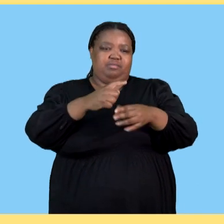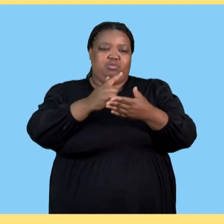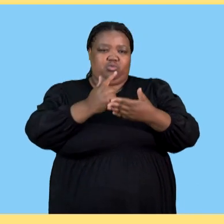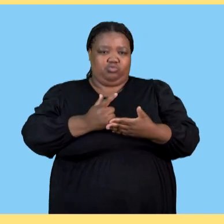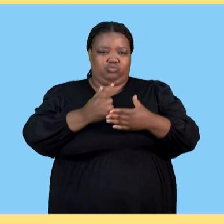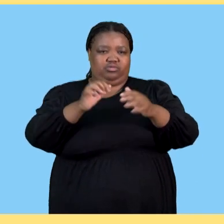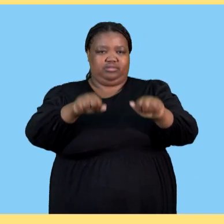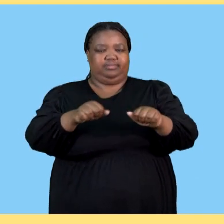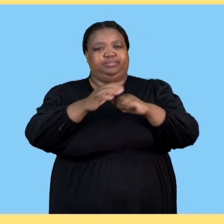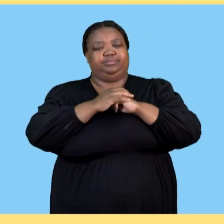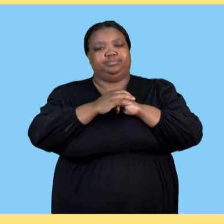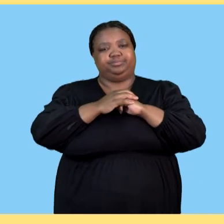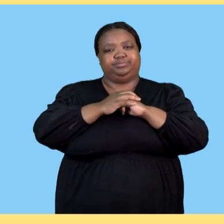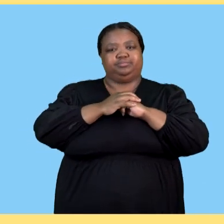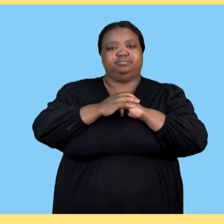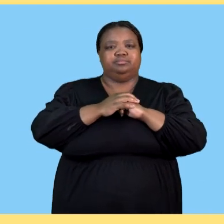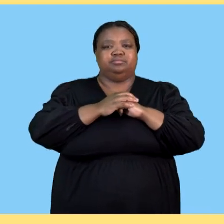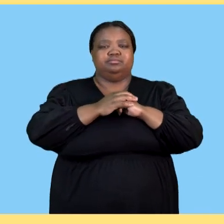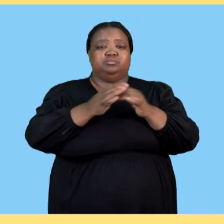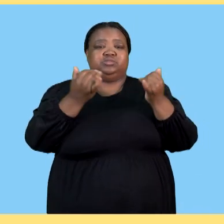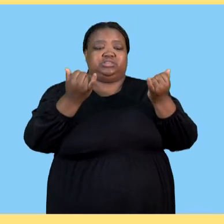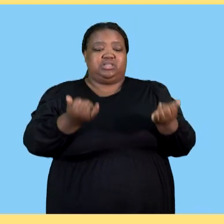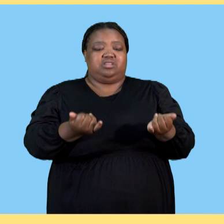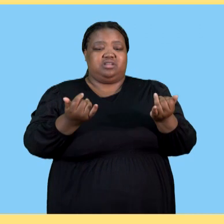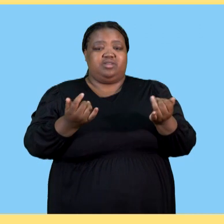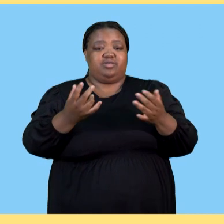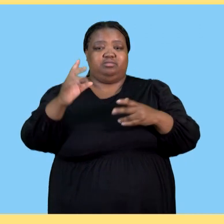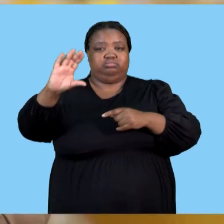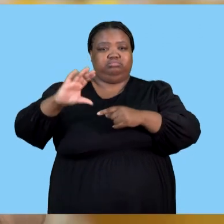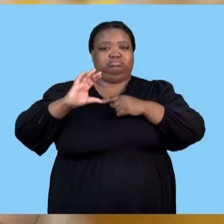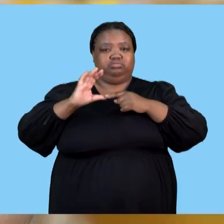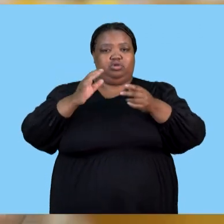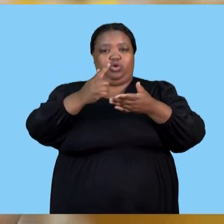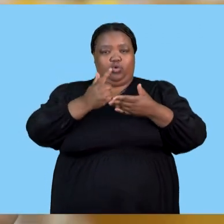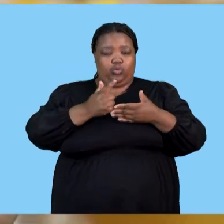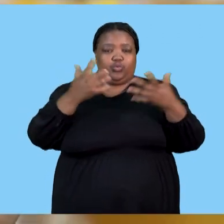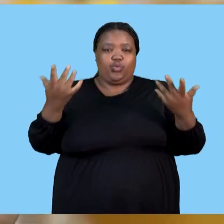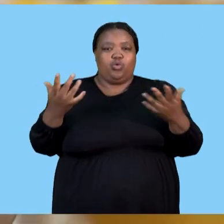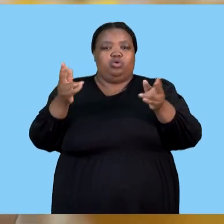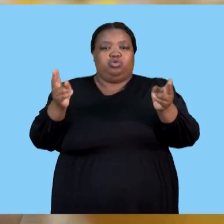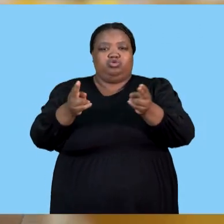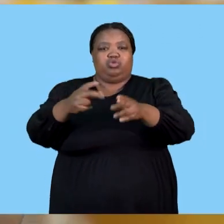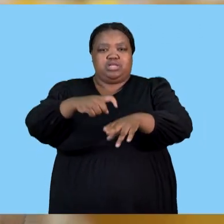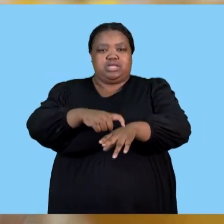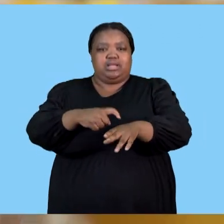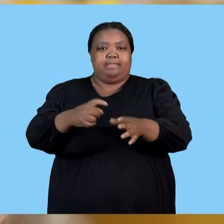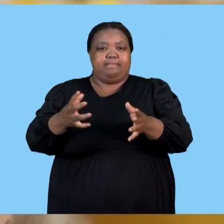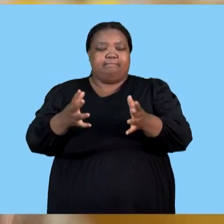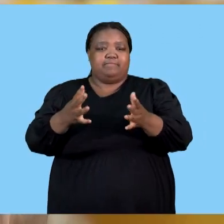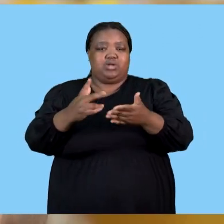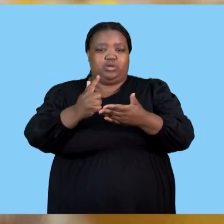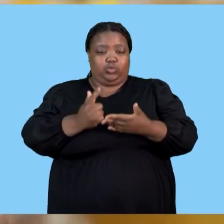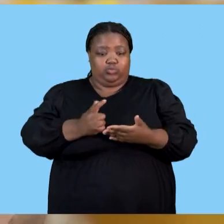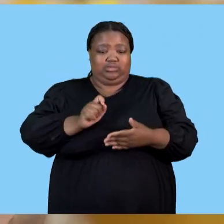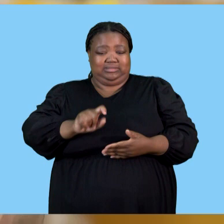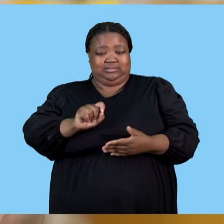35,000. Others will call it current portion of loan. Still the very same thing. Current portion of loan,